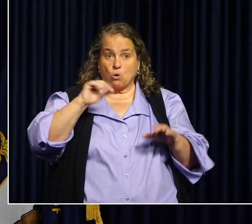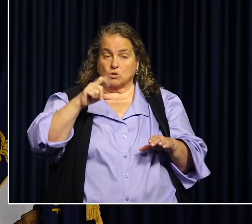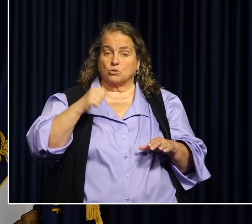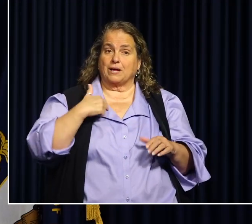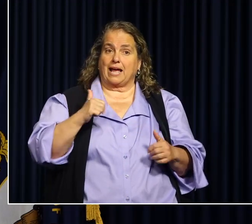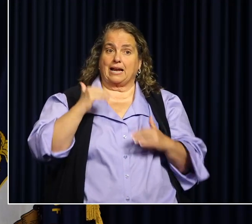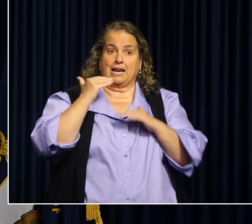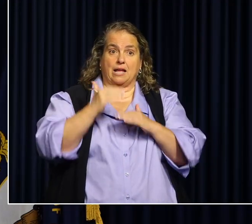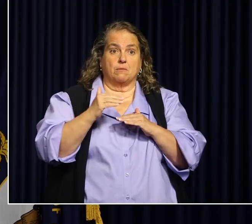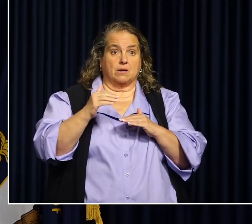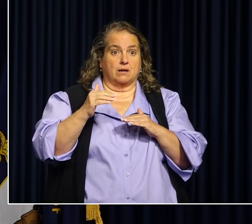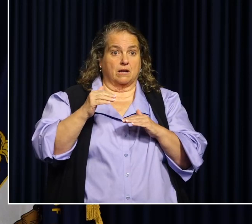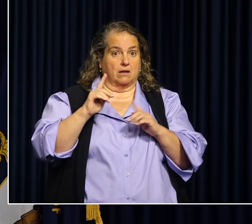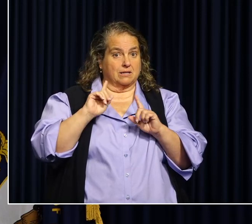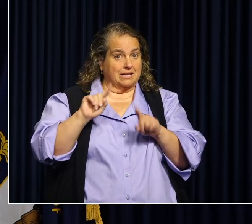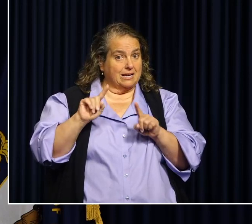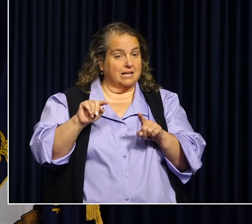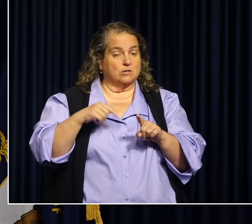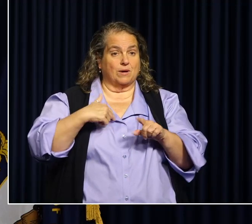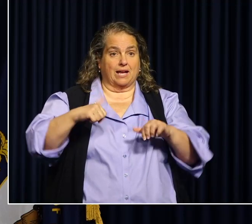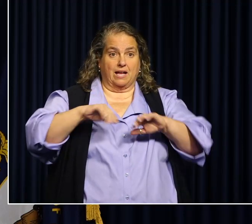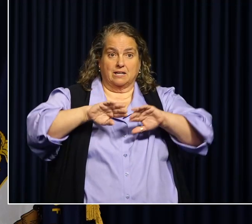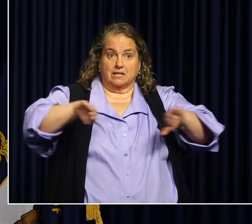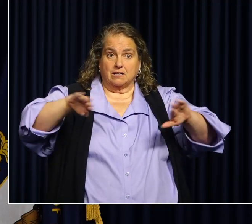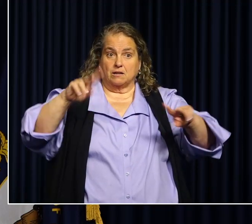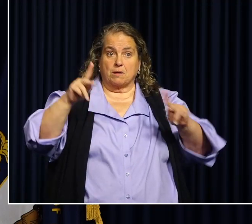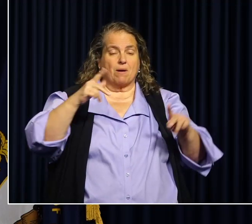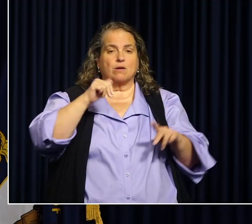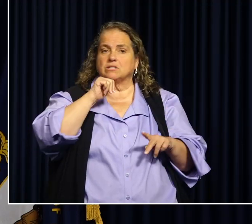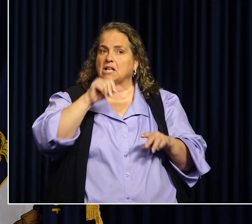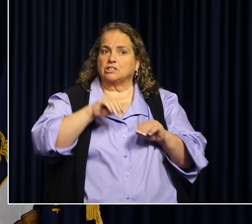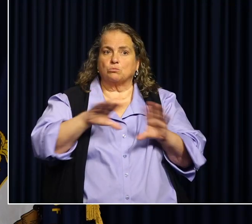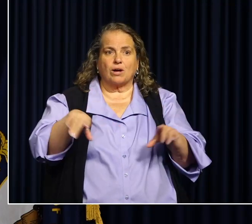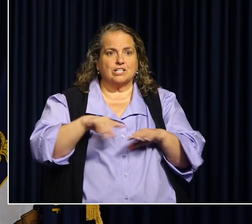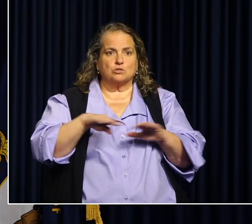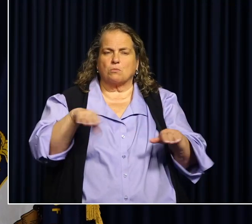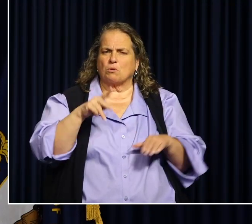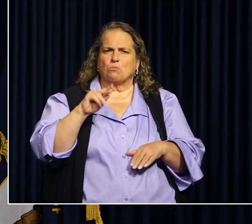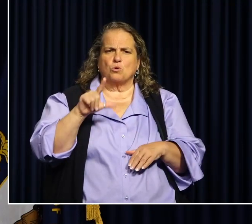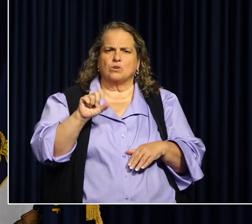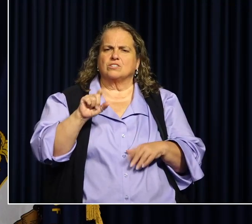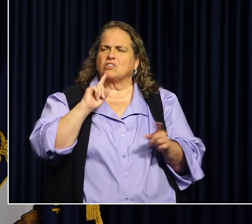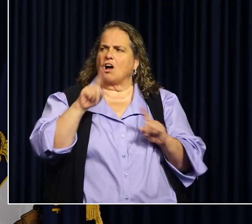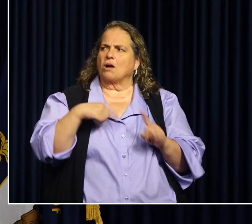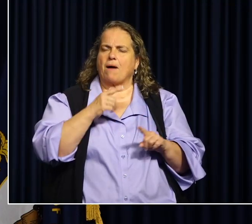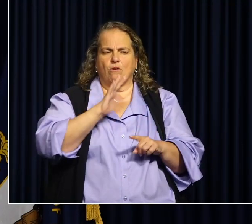pools, keeping them apart, and this doesn't spread in swimming pools. Talk about that argument.